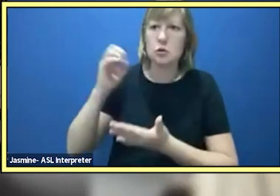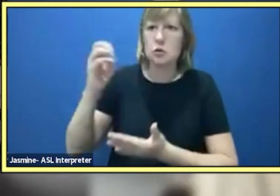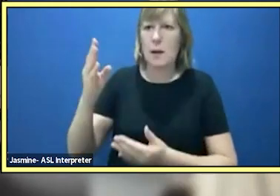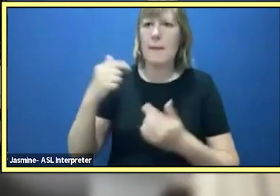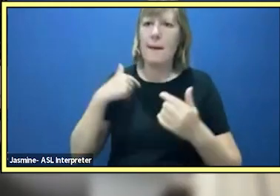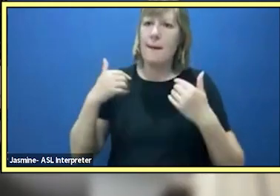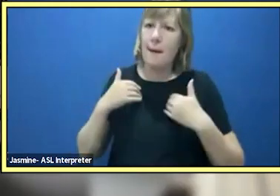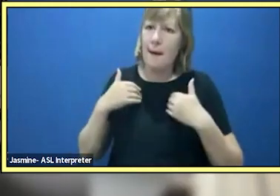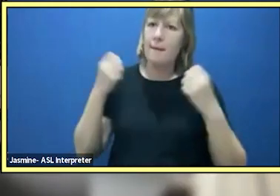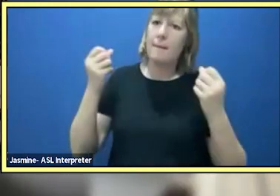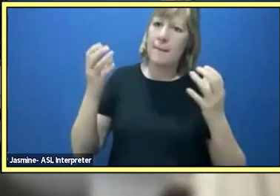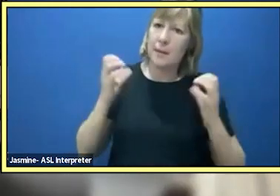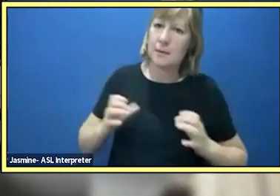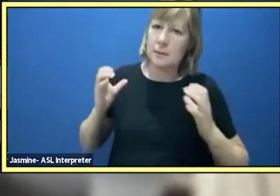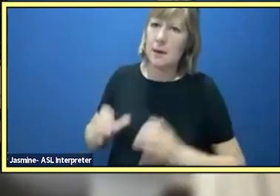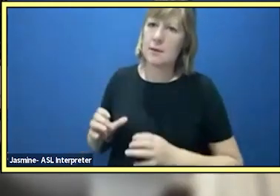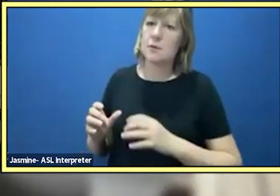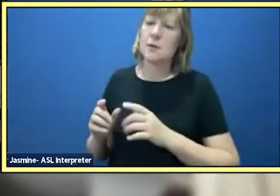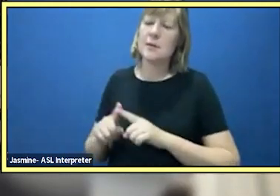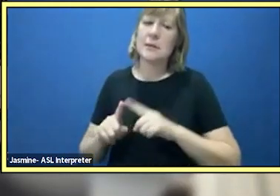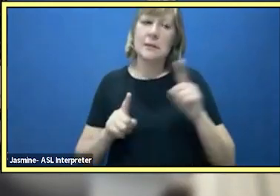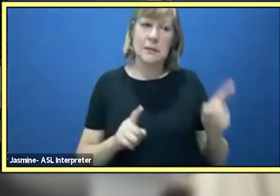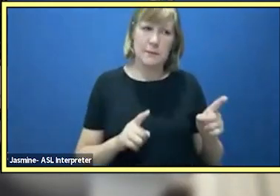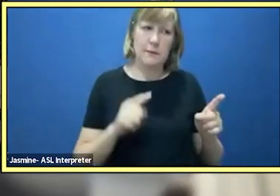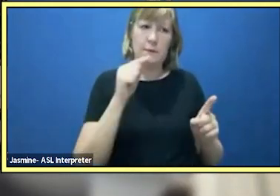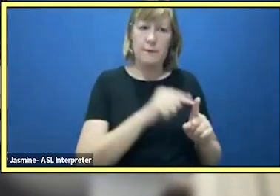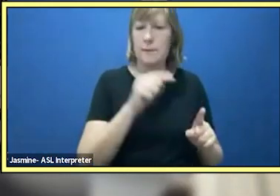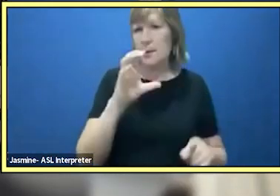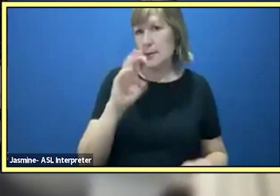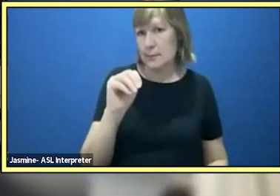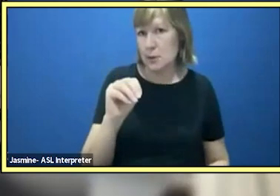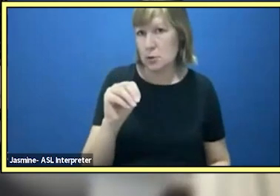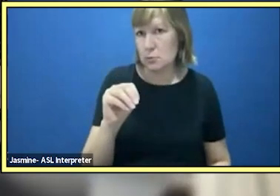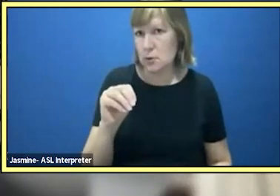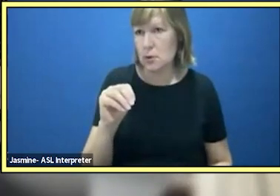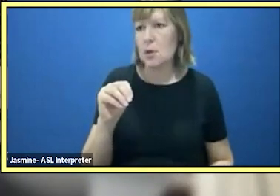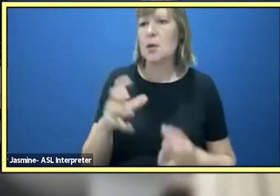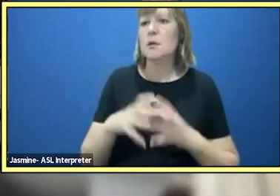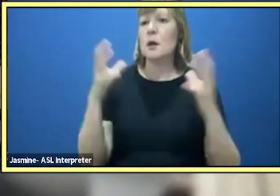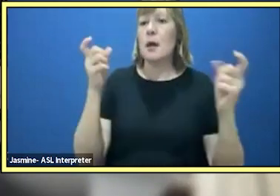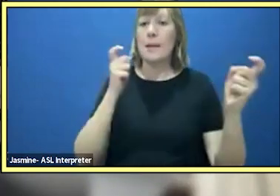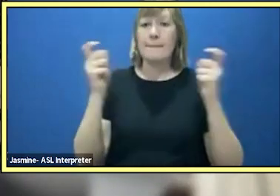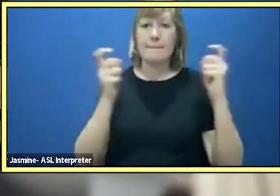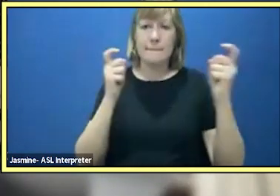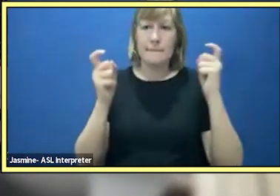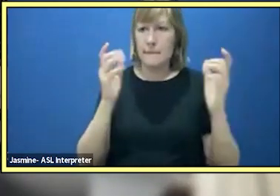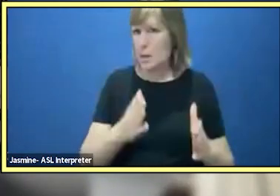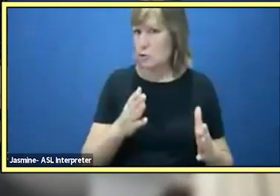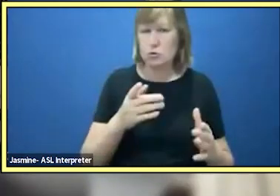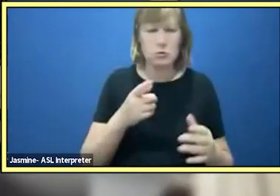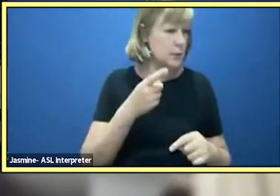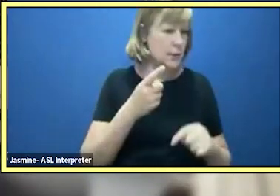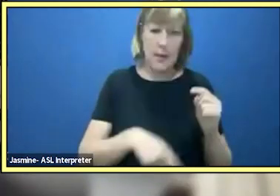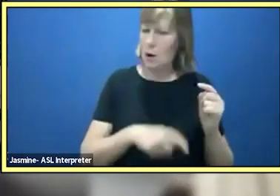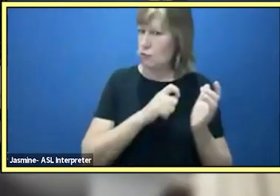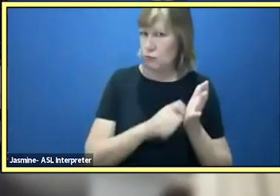case management. So there's a lot of managers that cannot write plans well